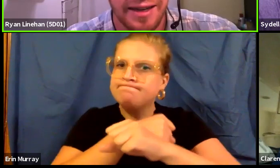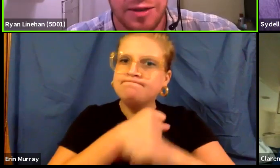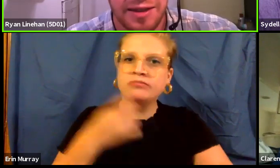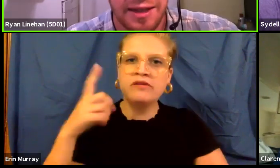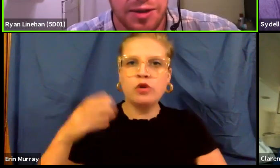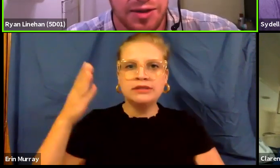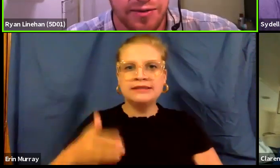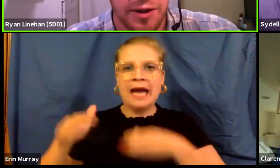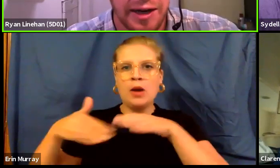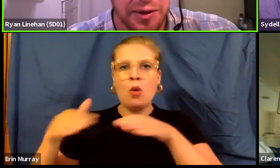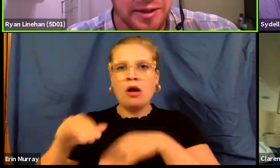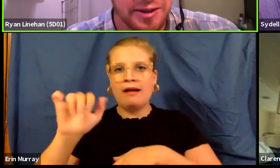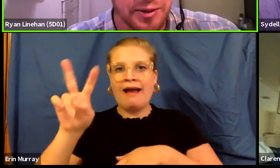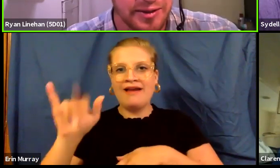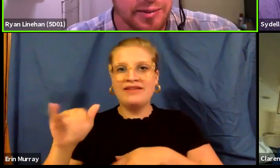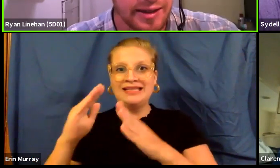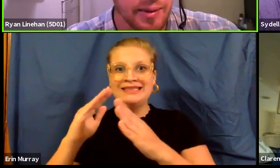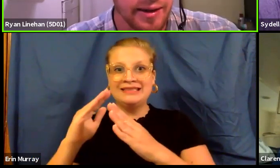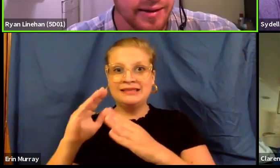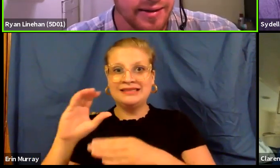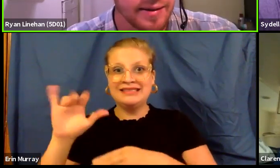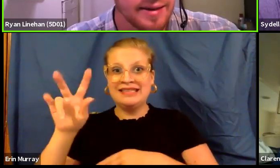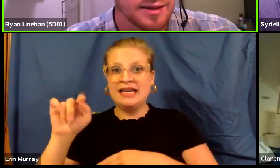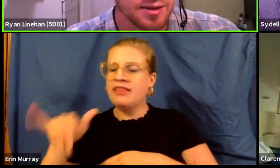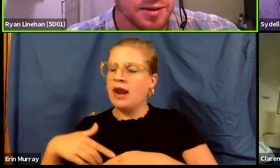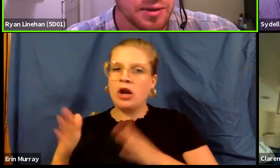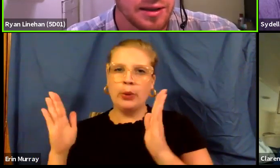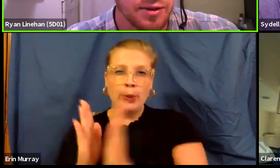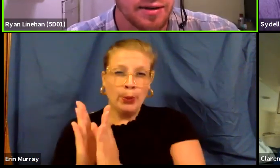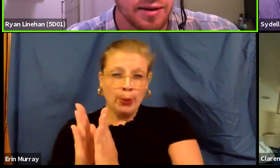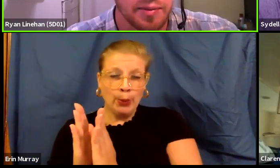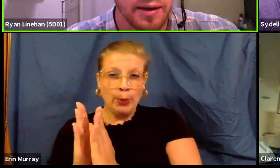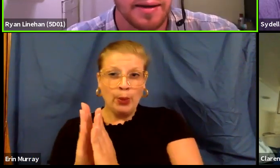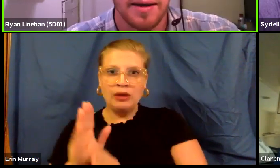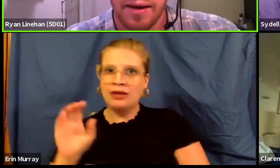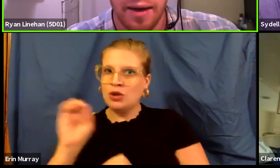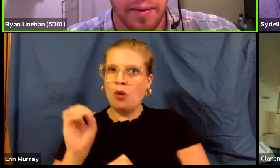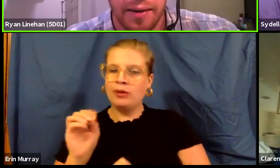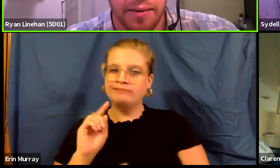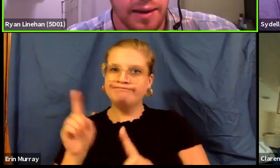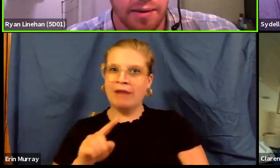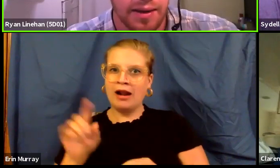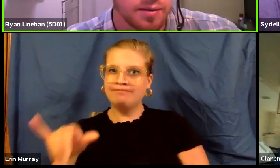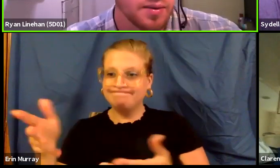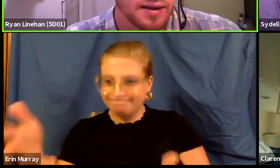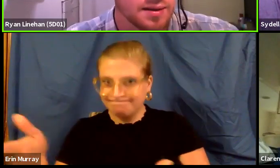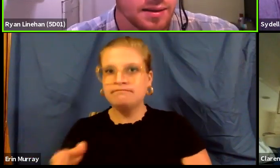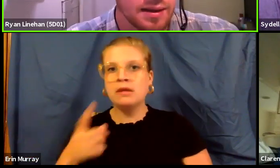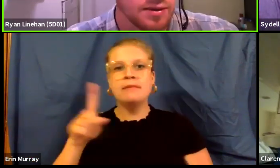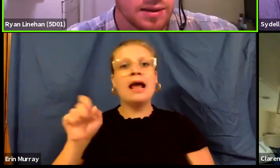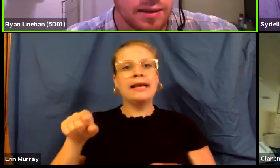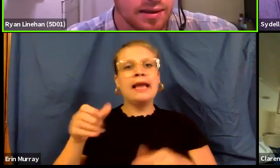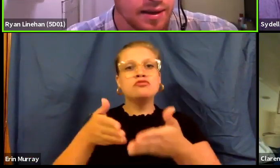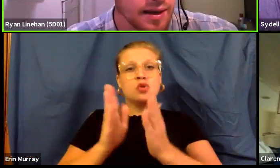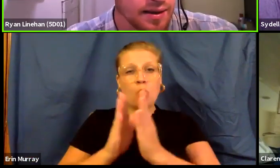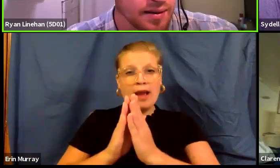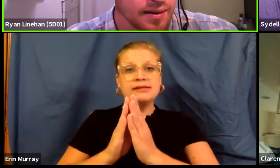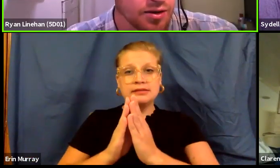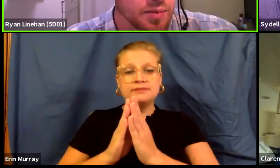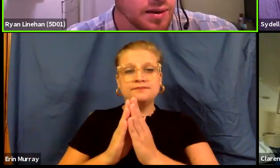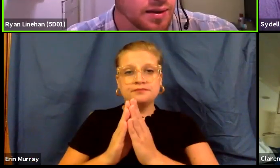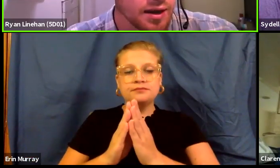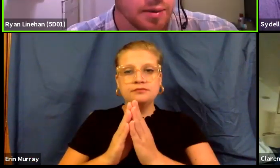sidewalks in Ivy City, which are far narrower to be expanded, and still no relief there either. But I can make a request to see if there's anything like